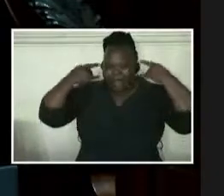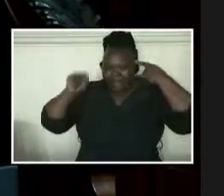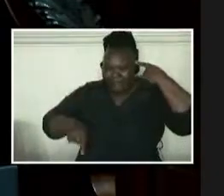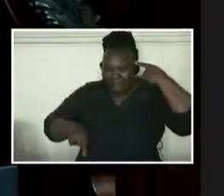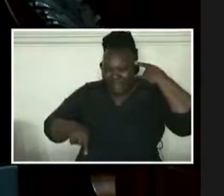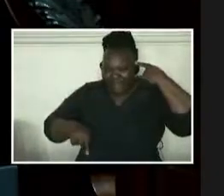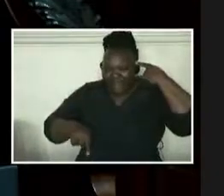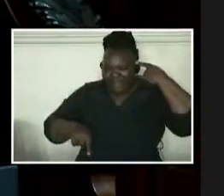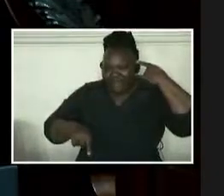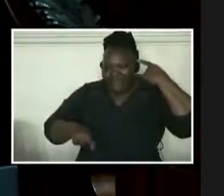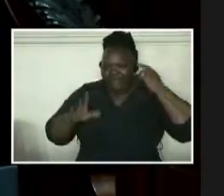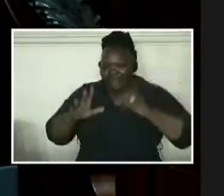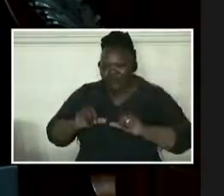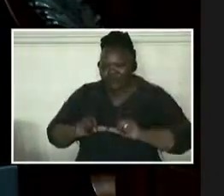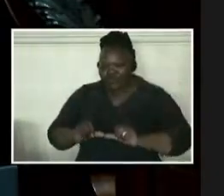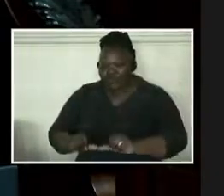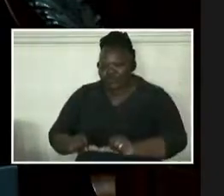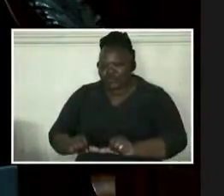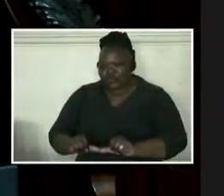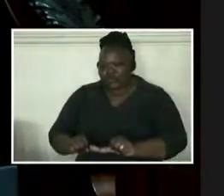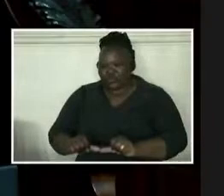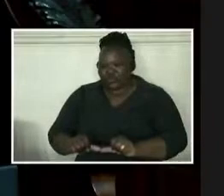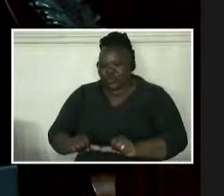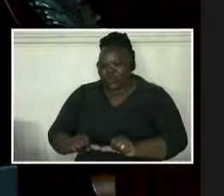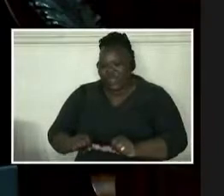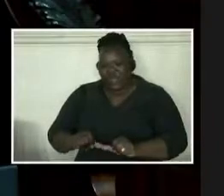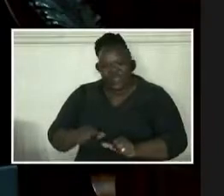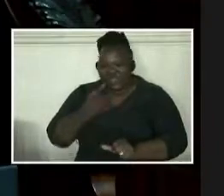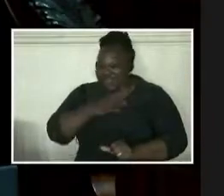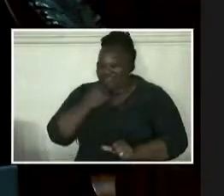necessary it must continue to be dead